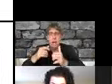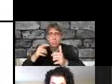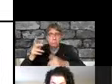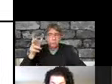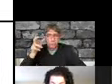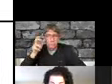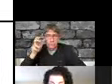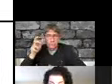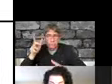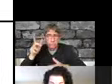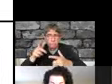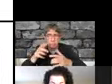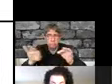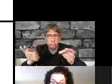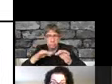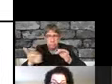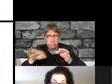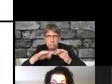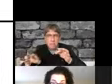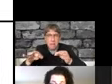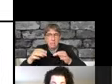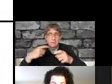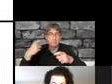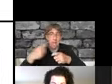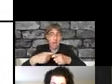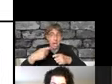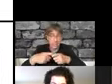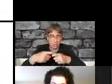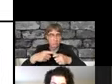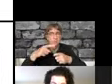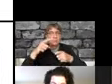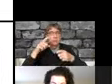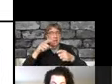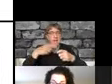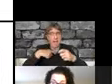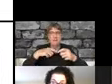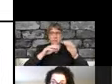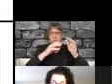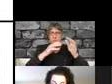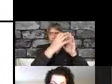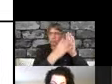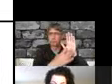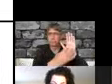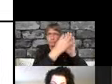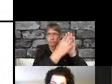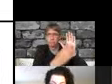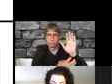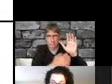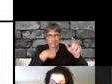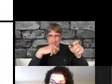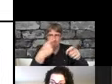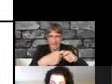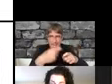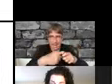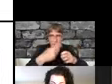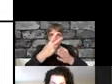now. Written instructions are also provided on this screen in Spanish. In your meeting or webinar controls